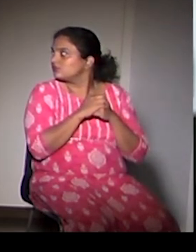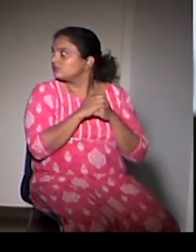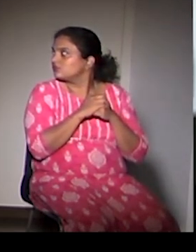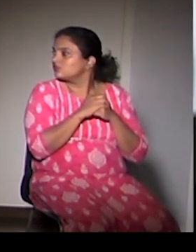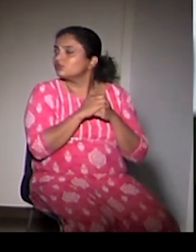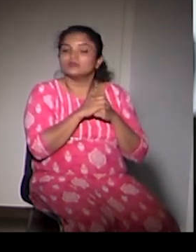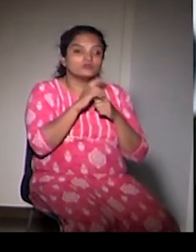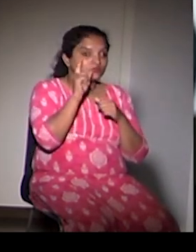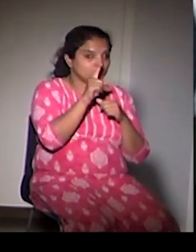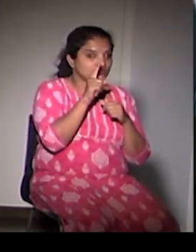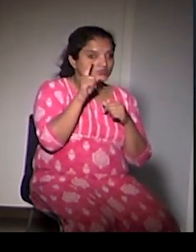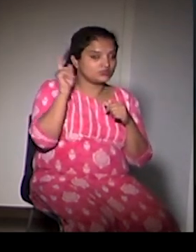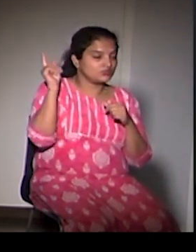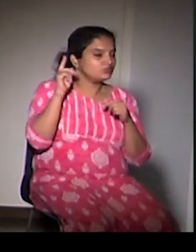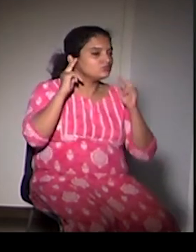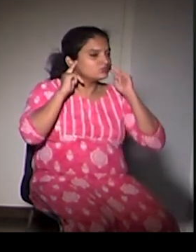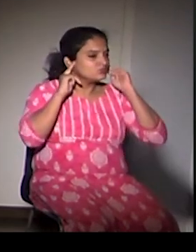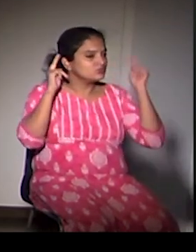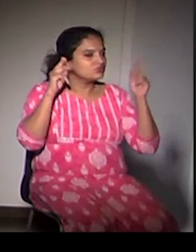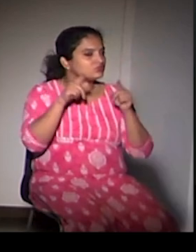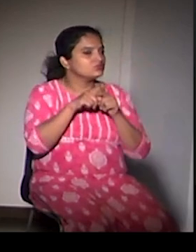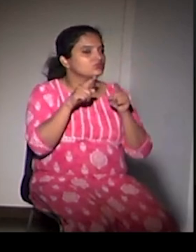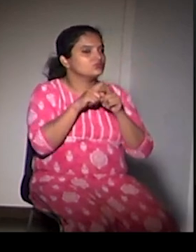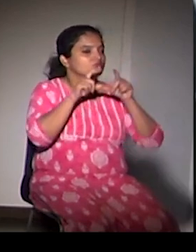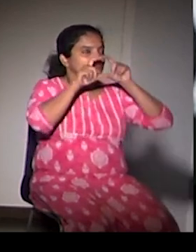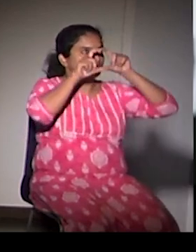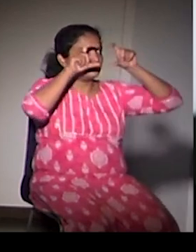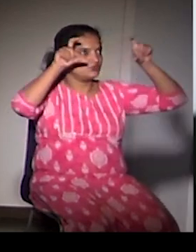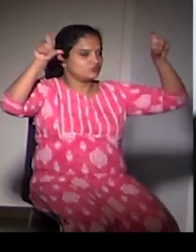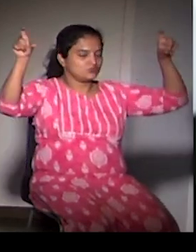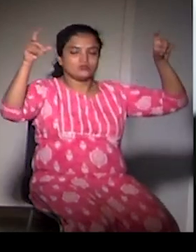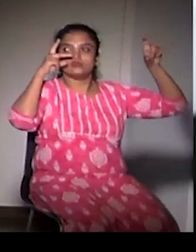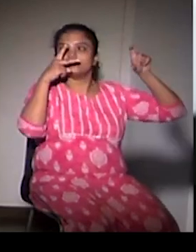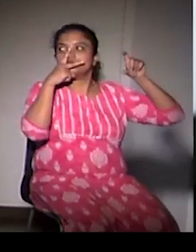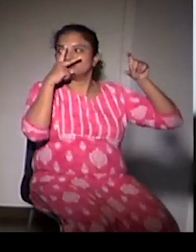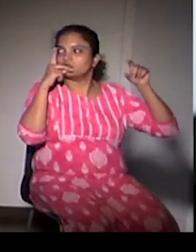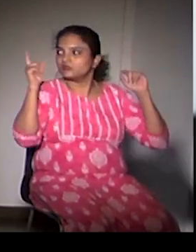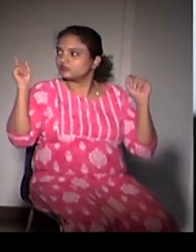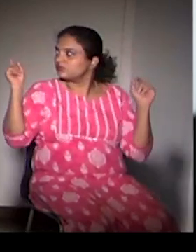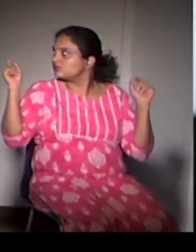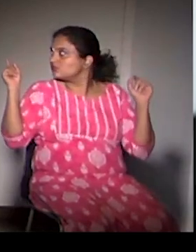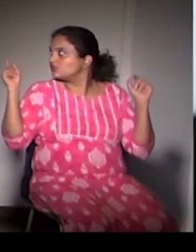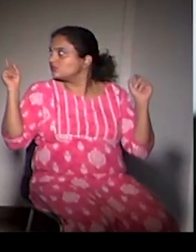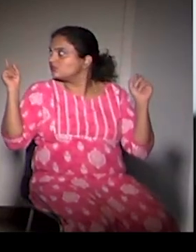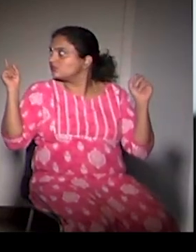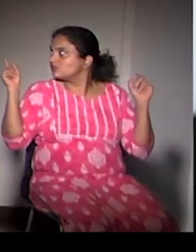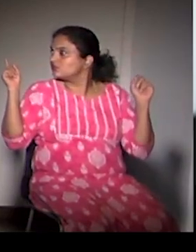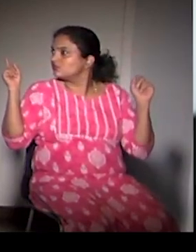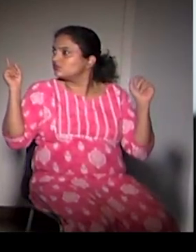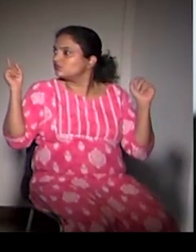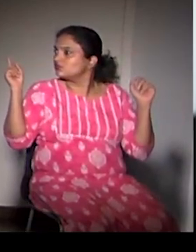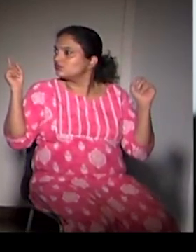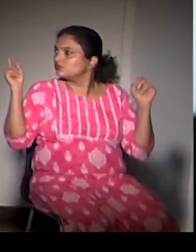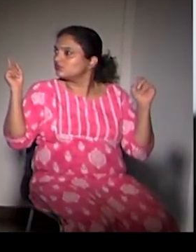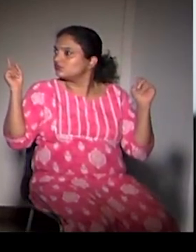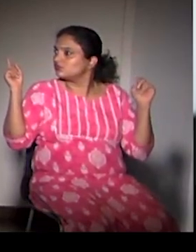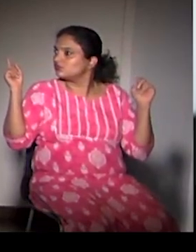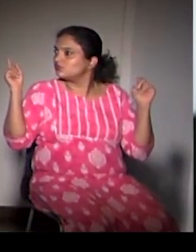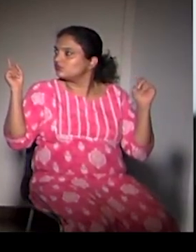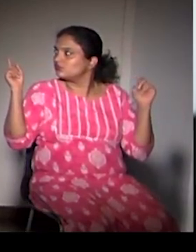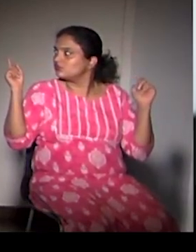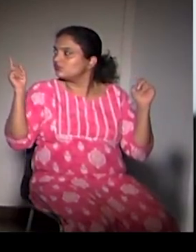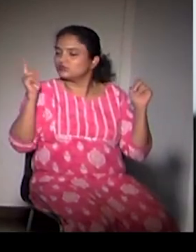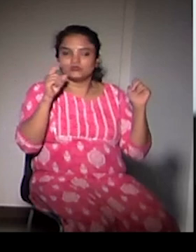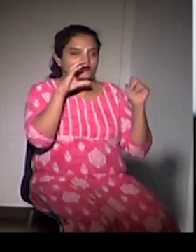But the most popular type of tile work that you see in the Mughal period is mosaic, cut